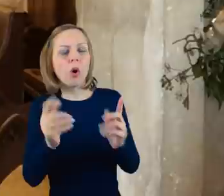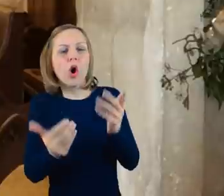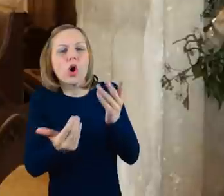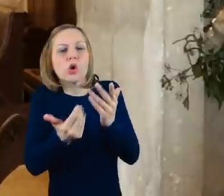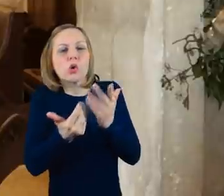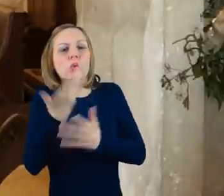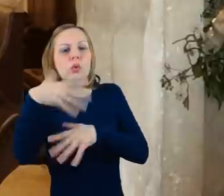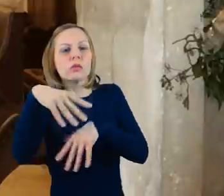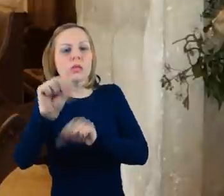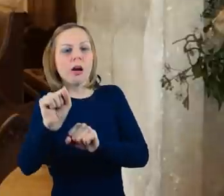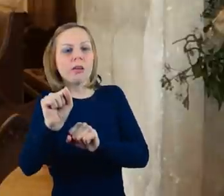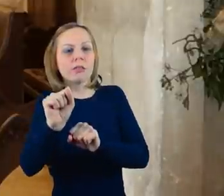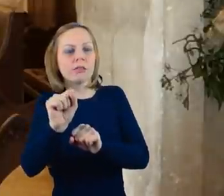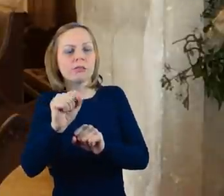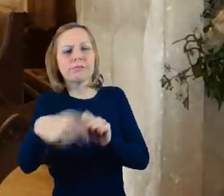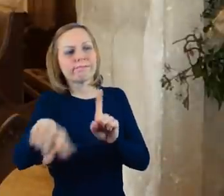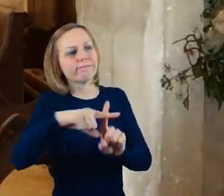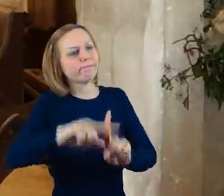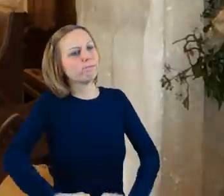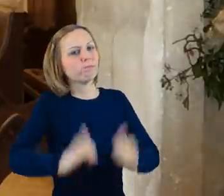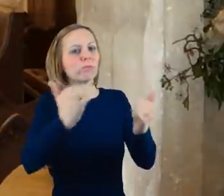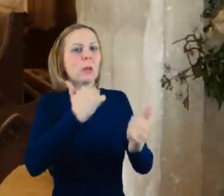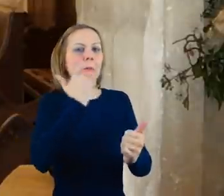and a good and fruitful year.